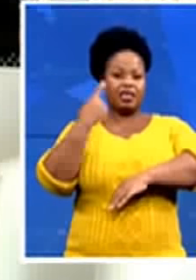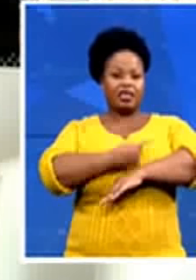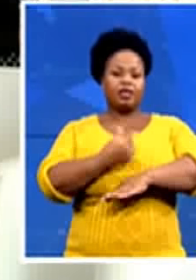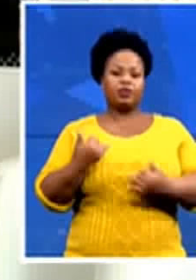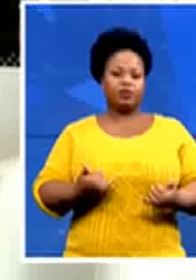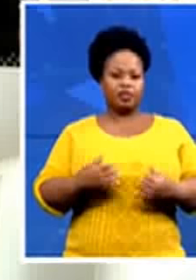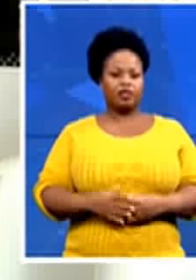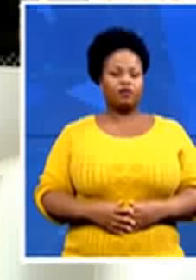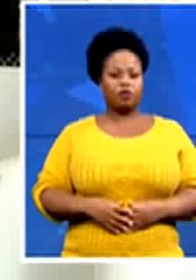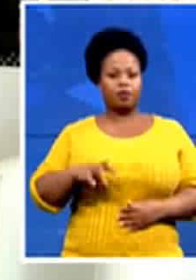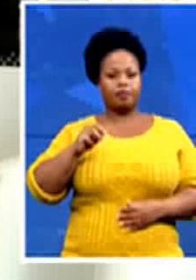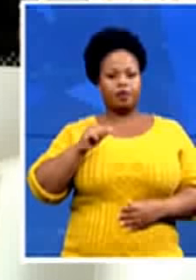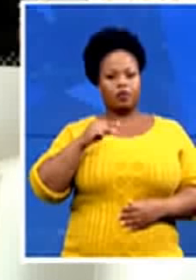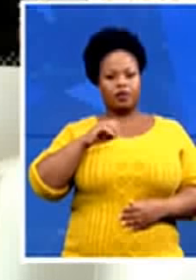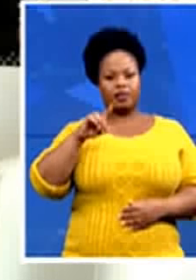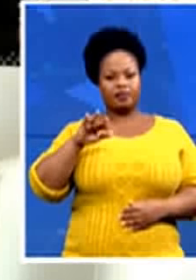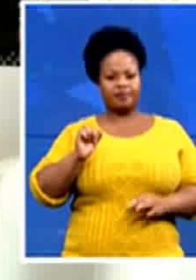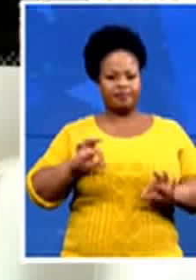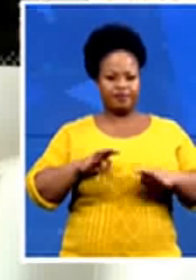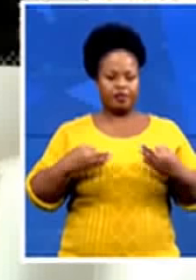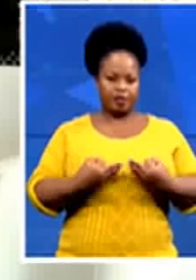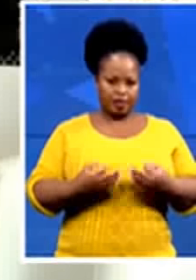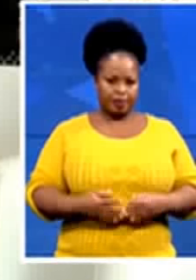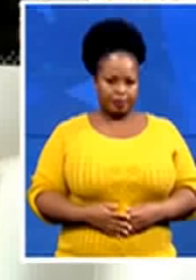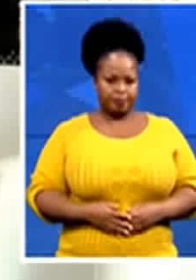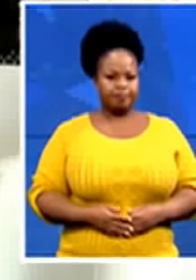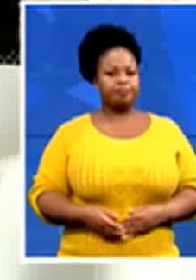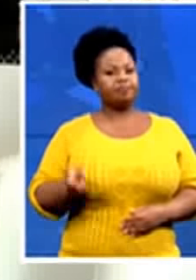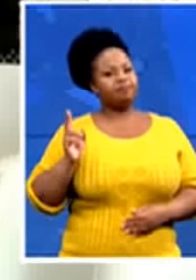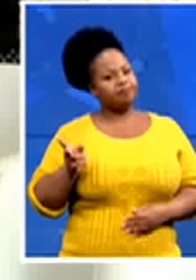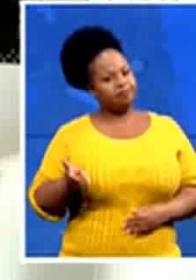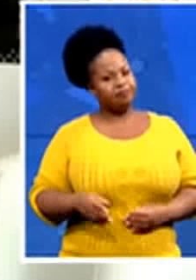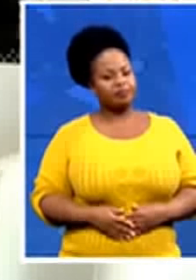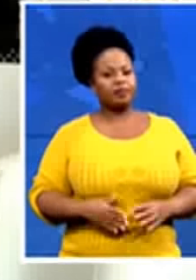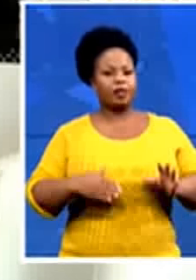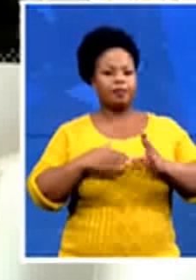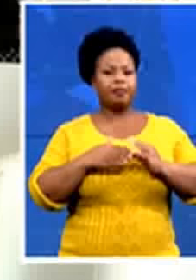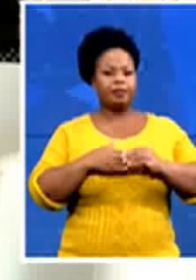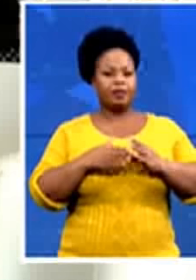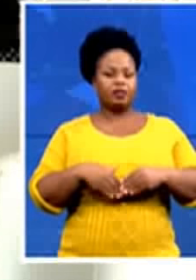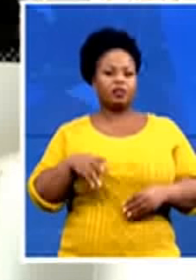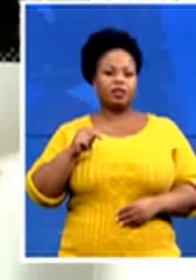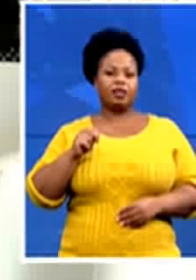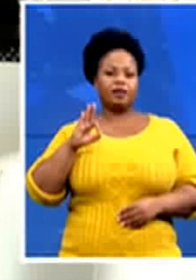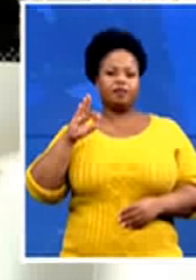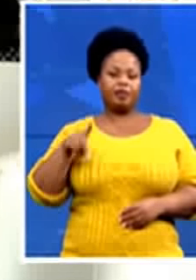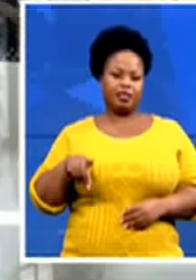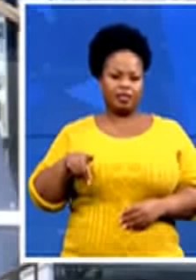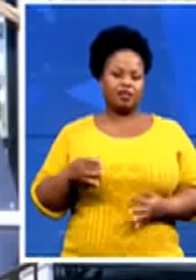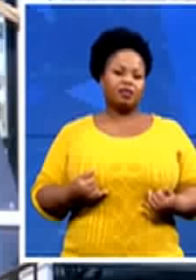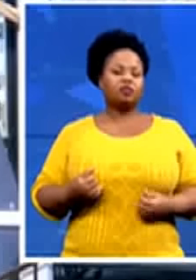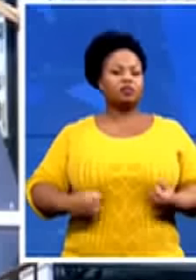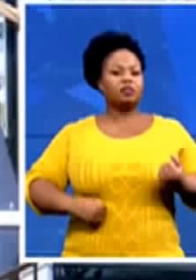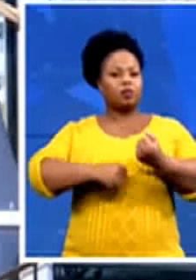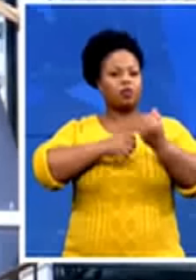family and also the members of the National Freedom Party, the supporters of the party, the